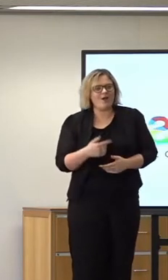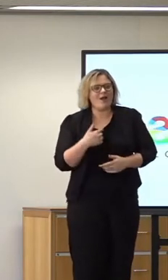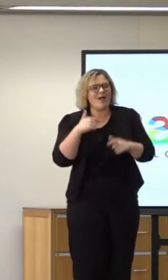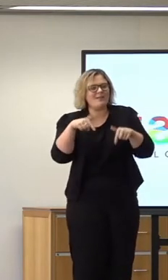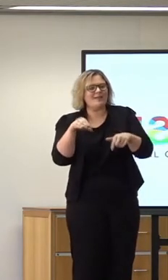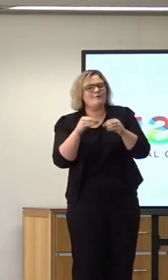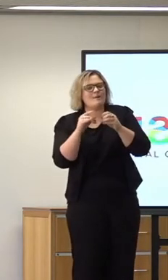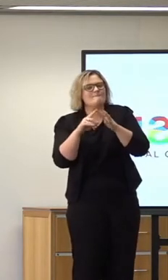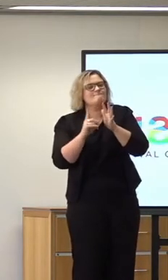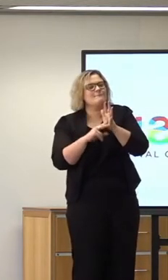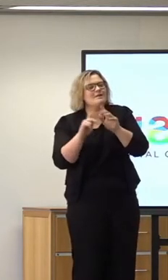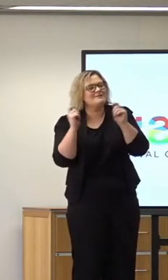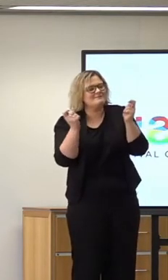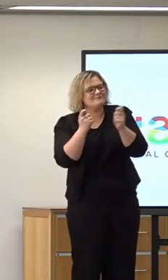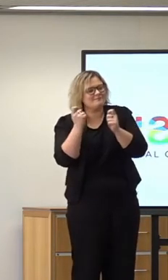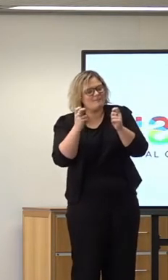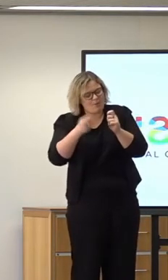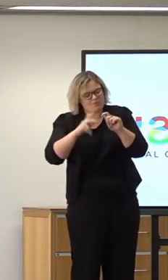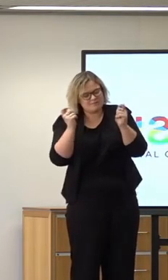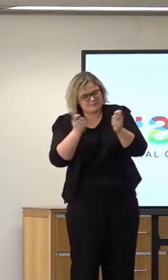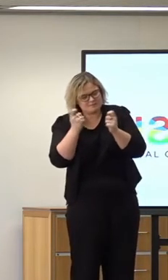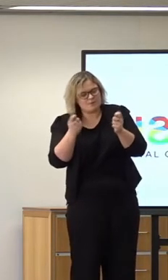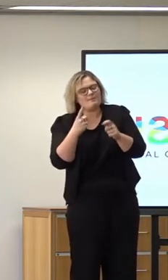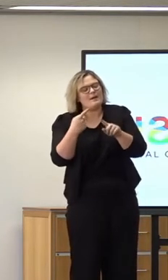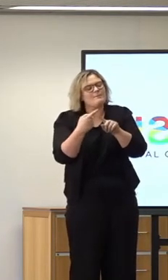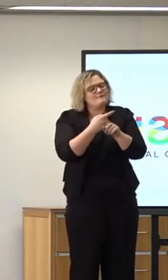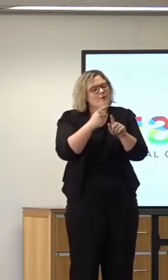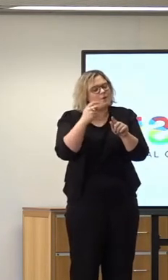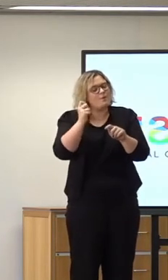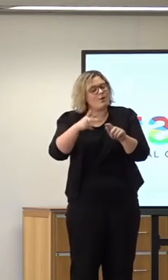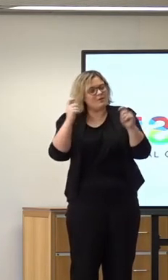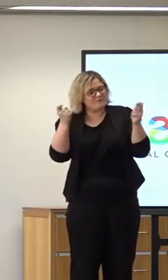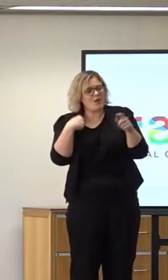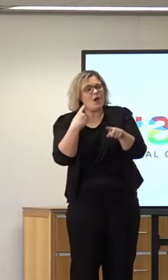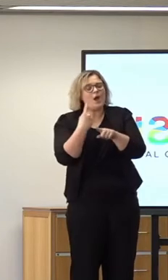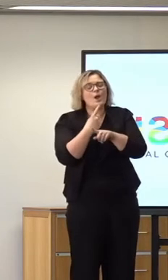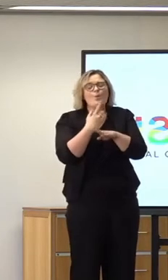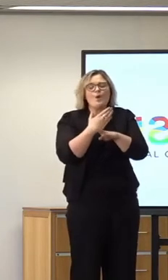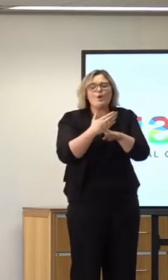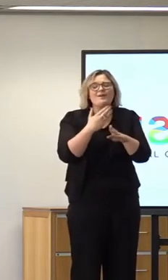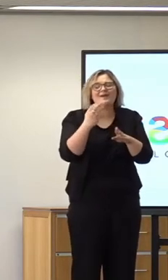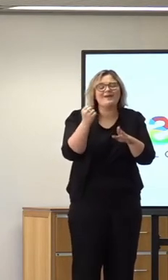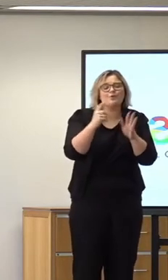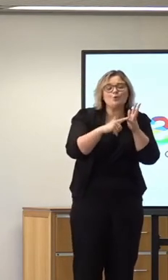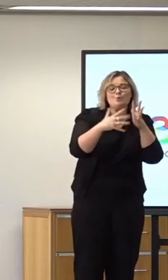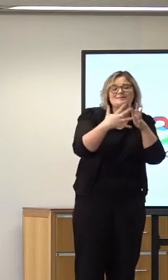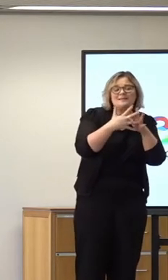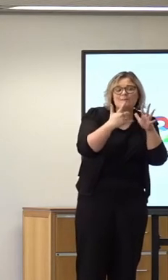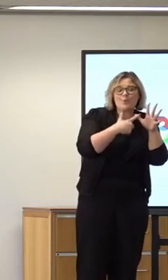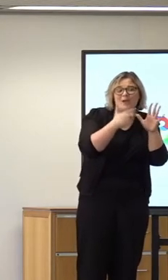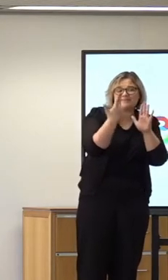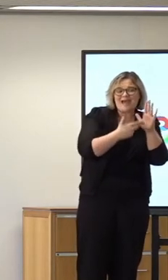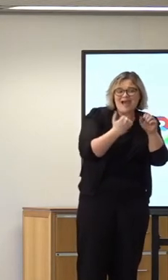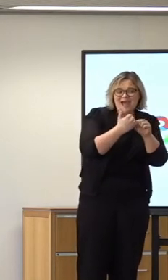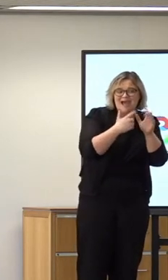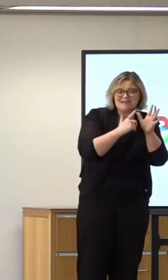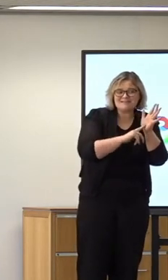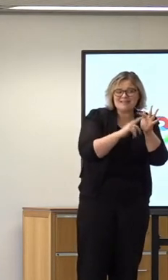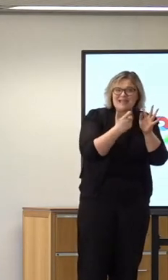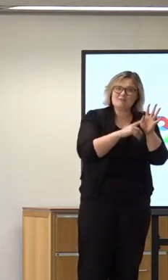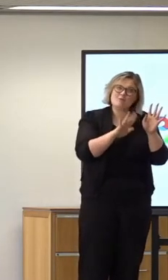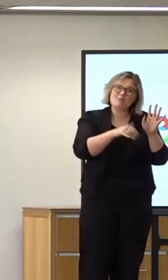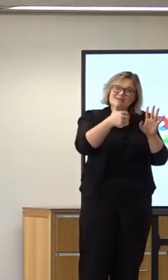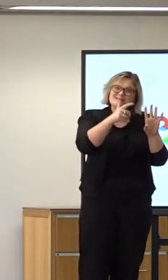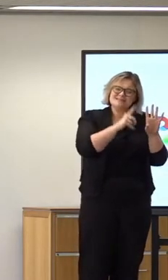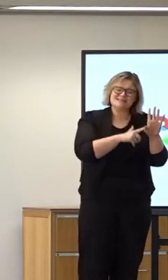Festival today, but prior to my role at Perth Festival, I worked at Lawrence Wilson Art Gallery on campus at UWA for about 6 years. And so something that I'm well